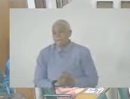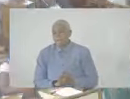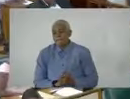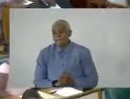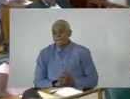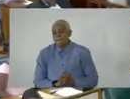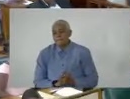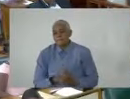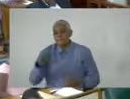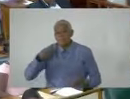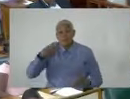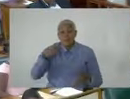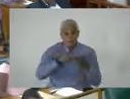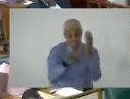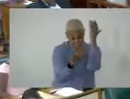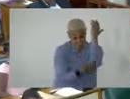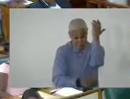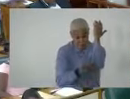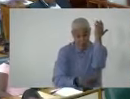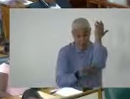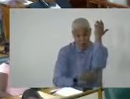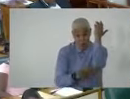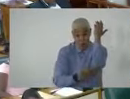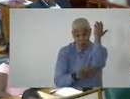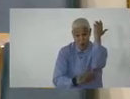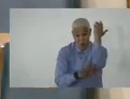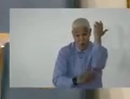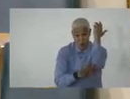And being poor, Madam Speaker, doesn't mean